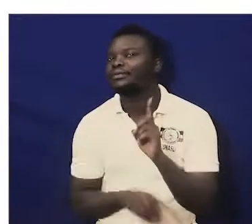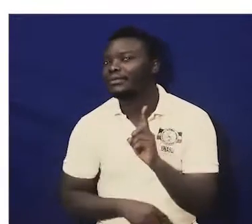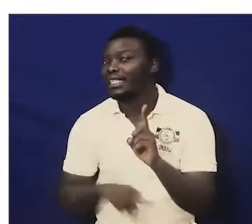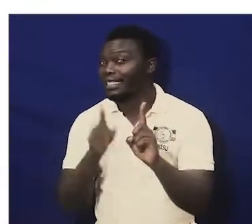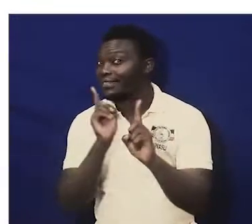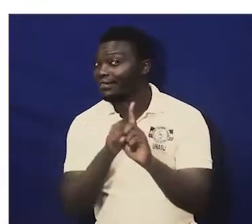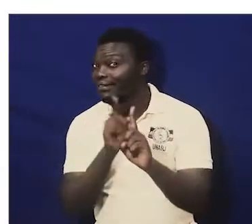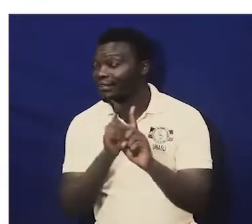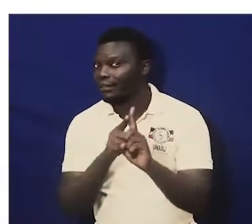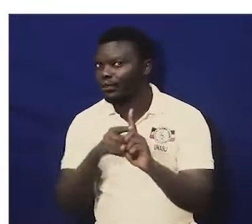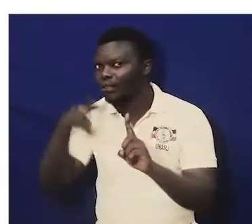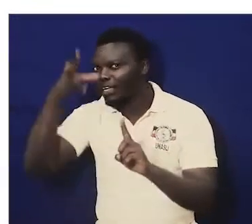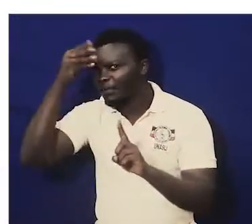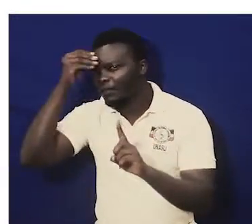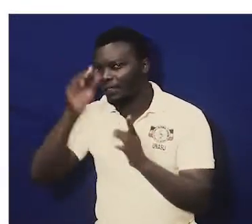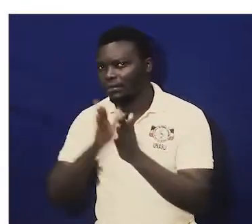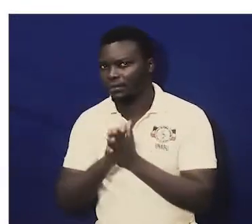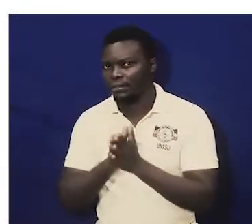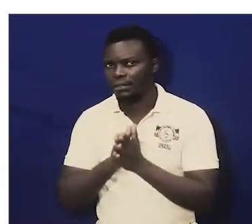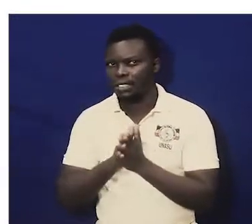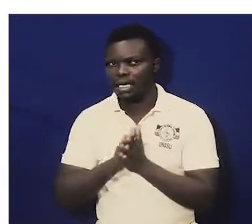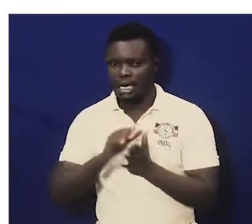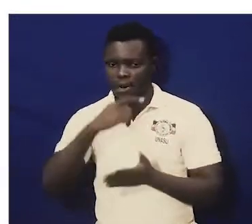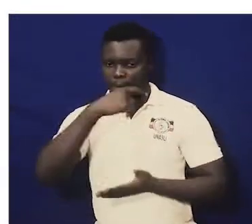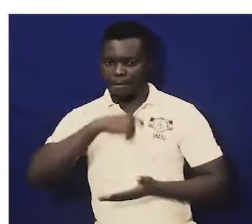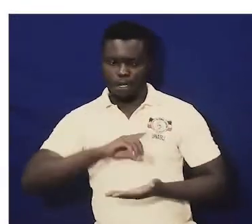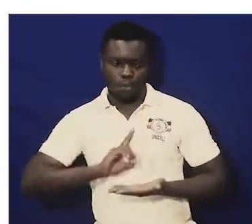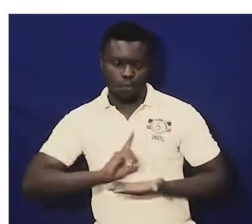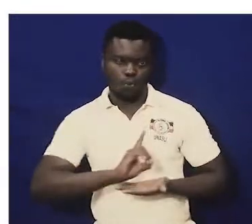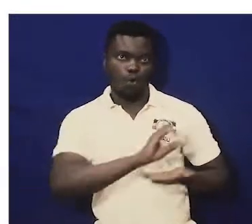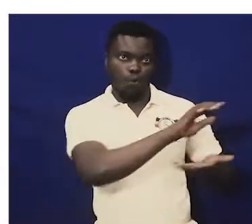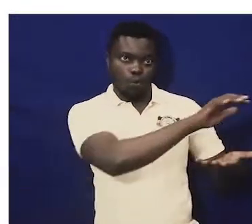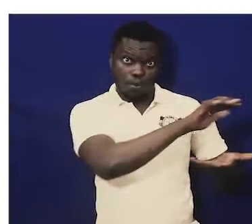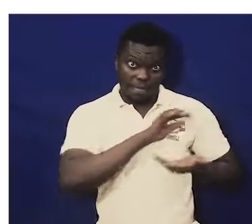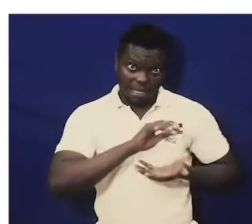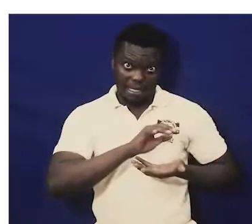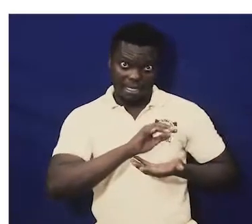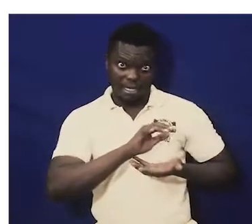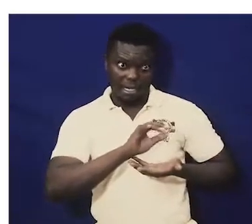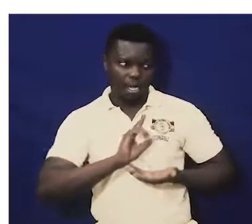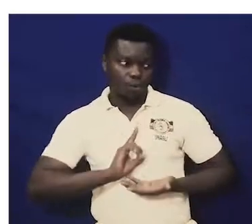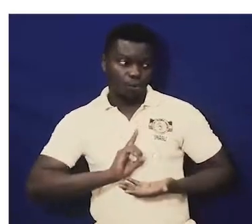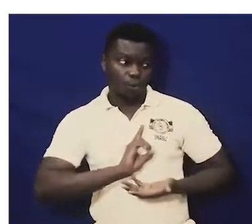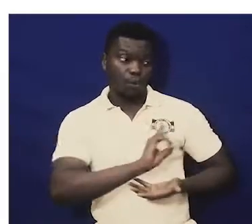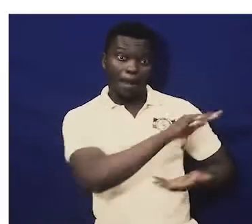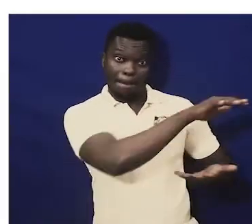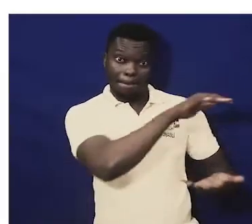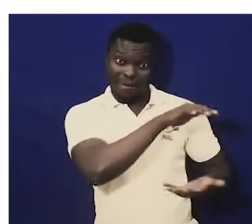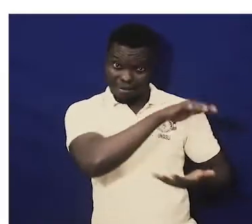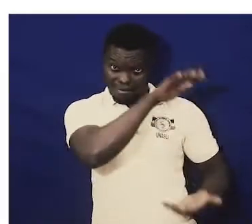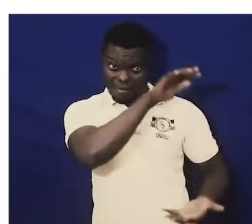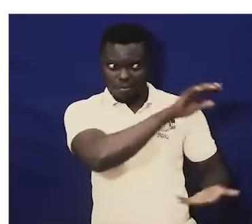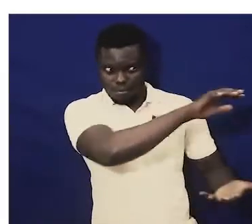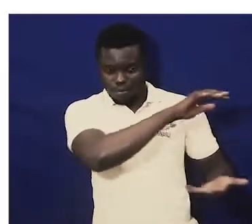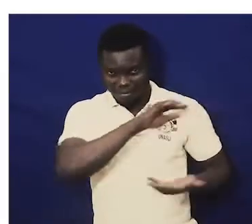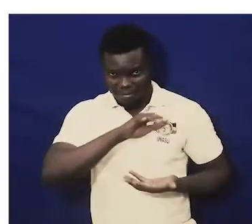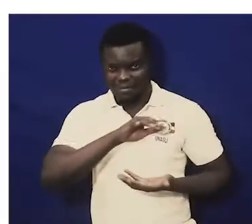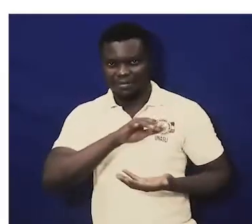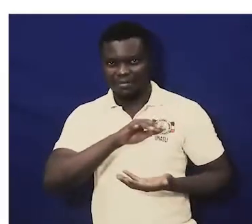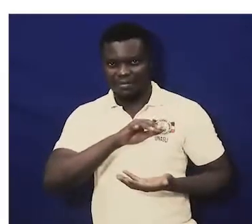learned that a retailer buys from a wholesaler.